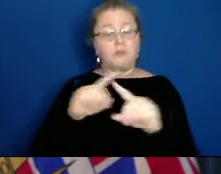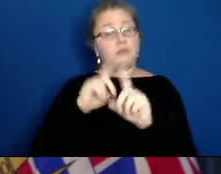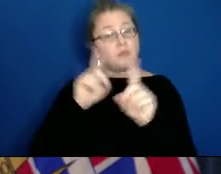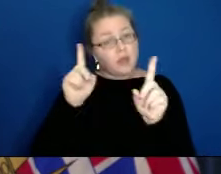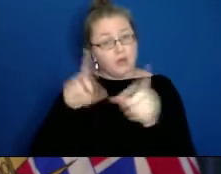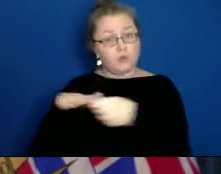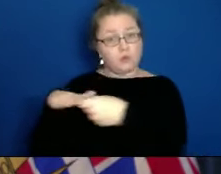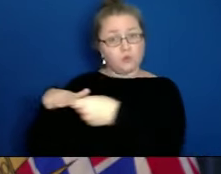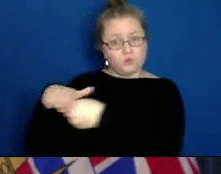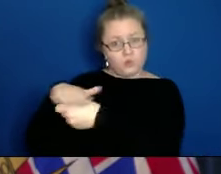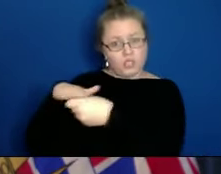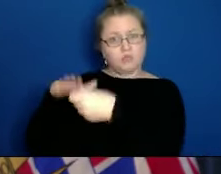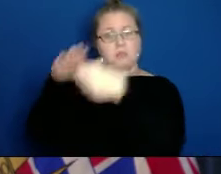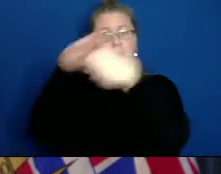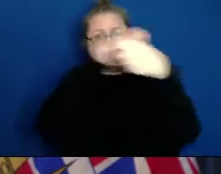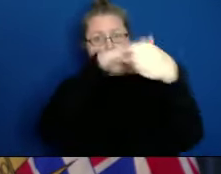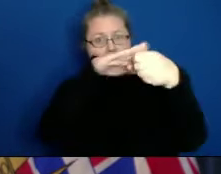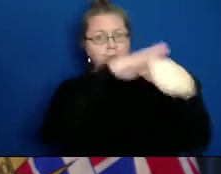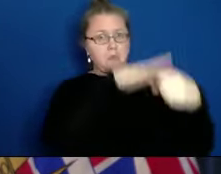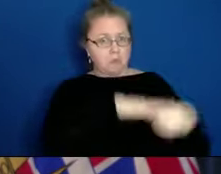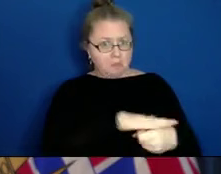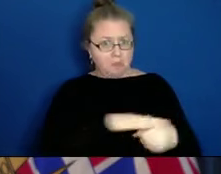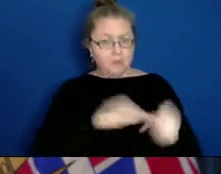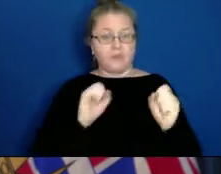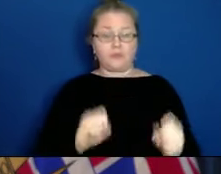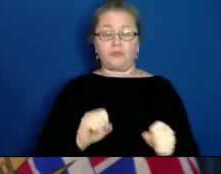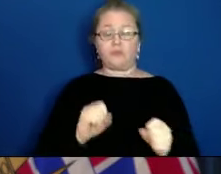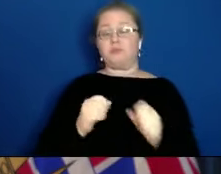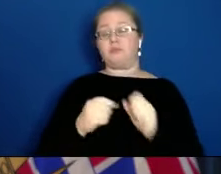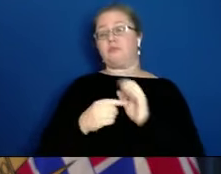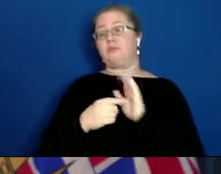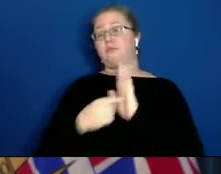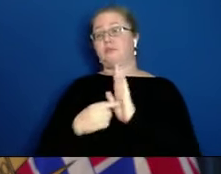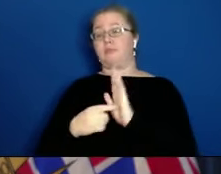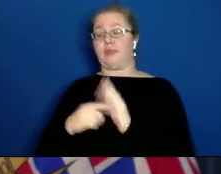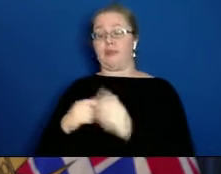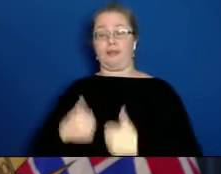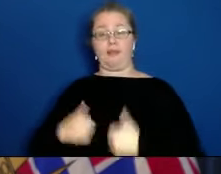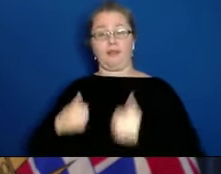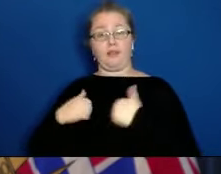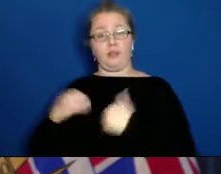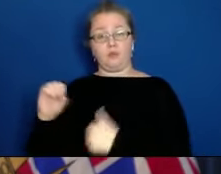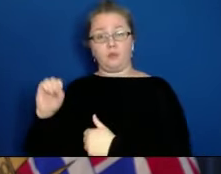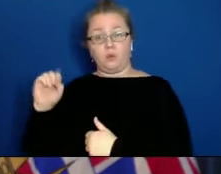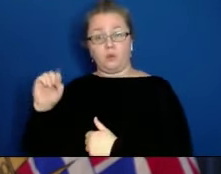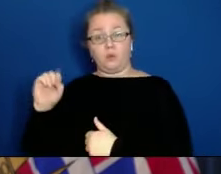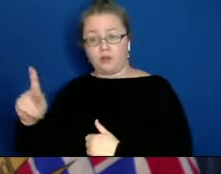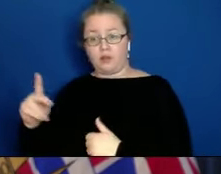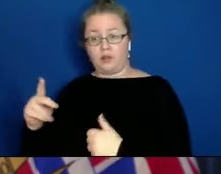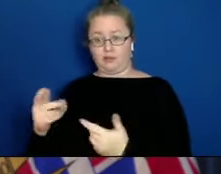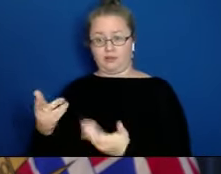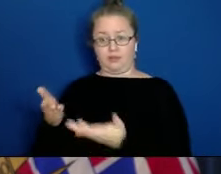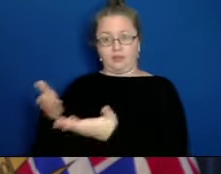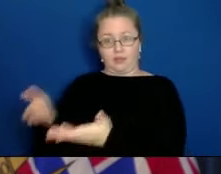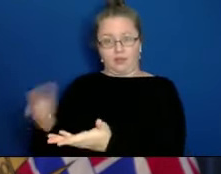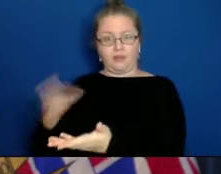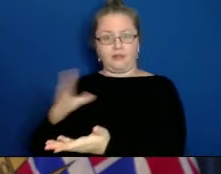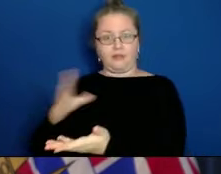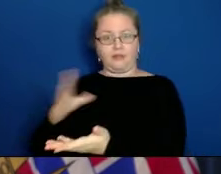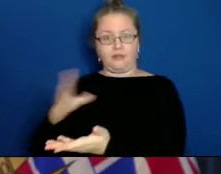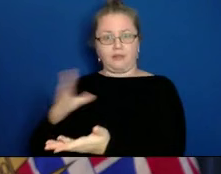can go to Summerland. If you live in Victoria, though, and you want to go to Tofino, not such a good idea right